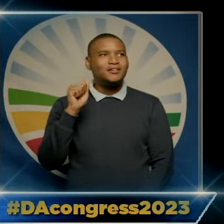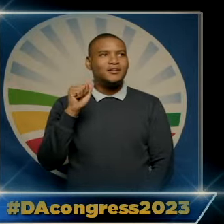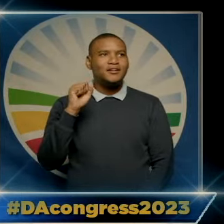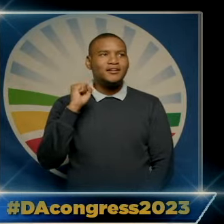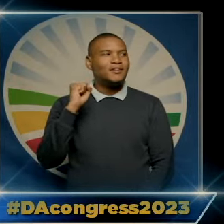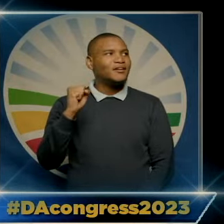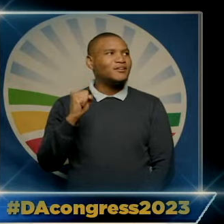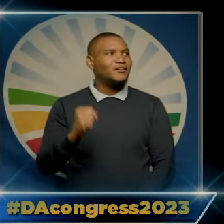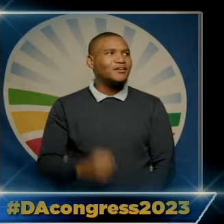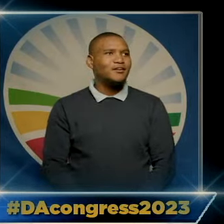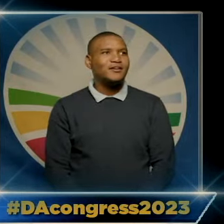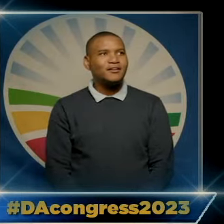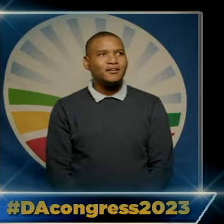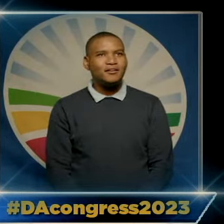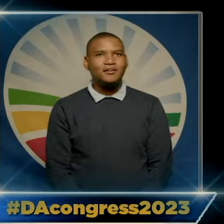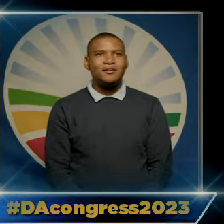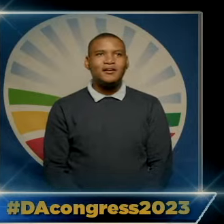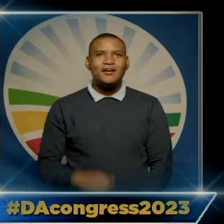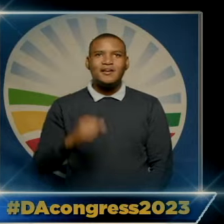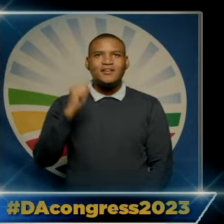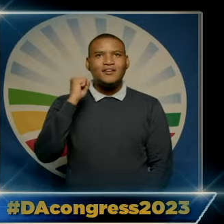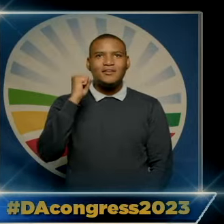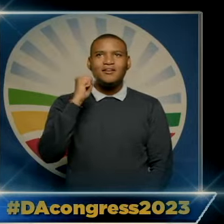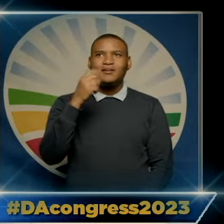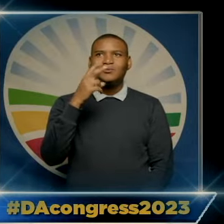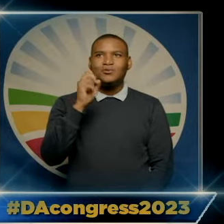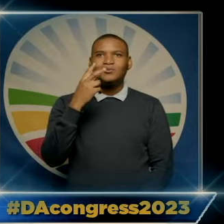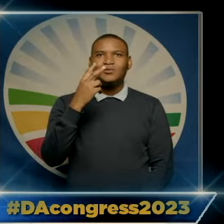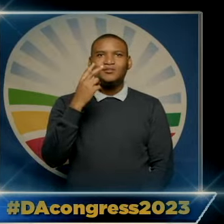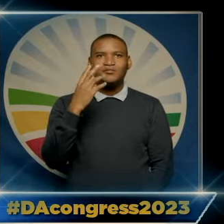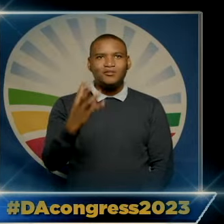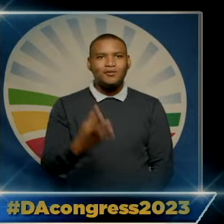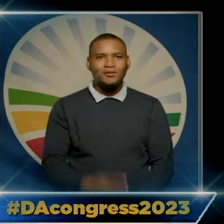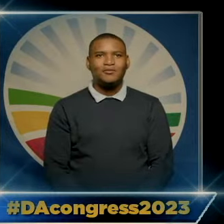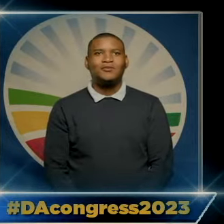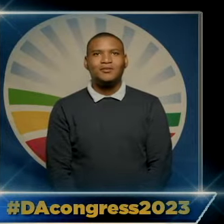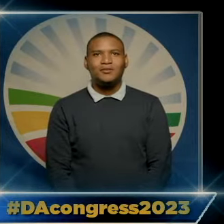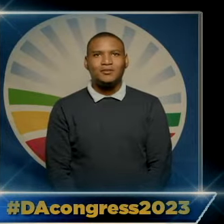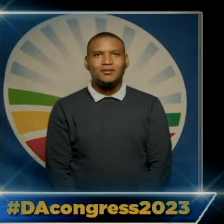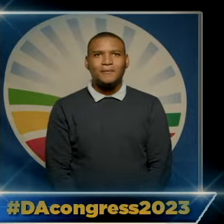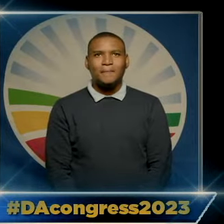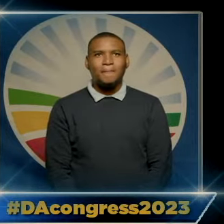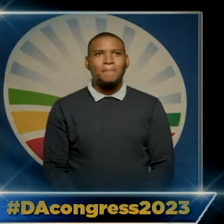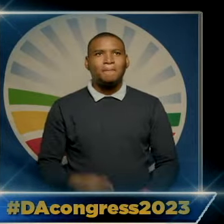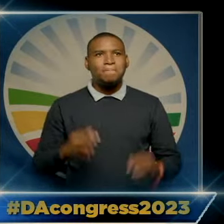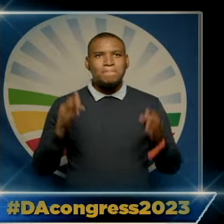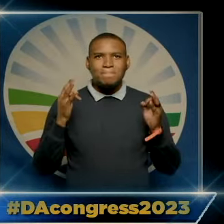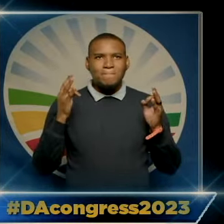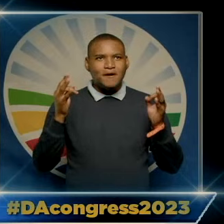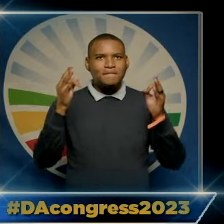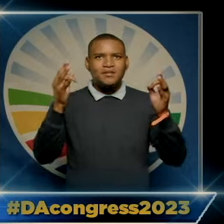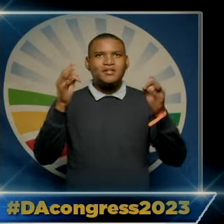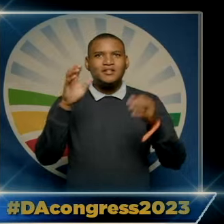yeah. Aye! 2024, aye! Aye, yeah. Pambili, DA,